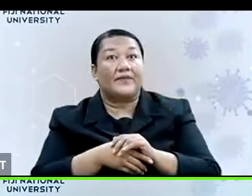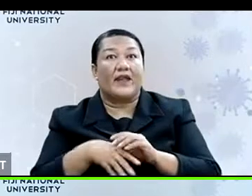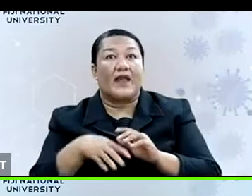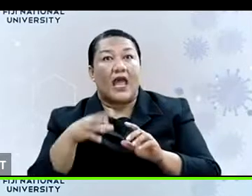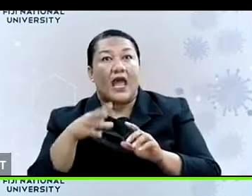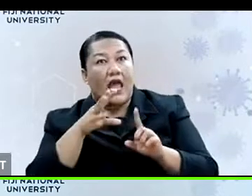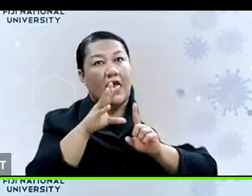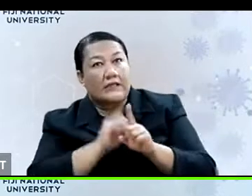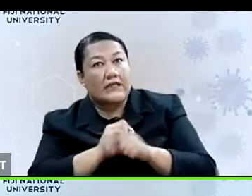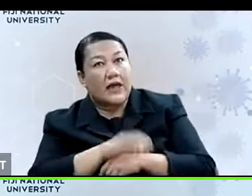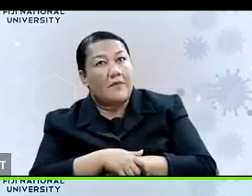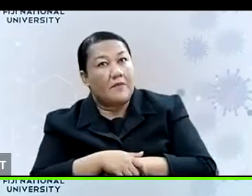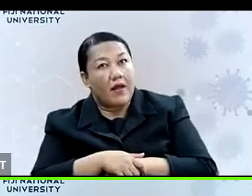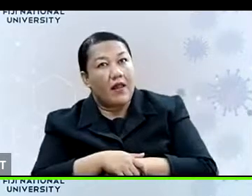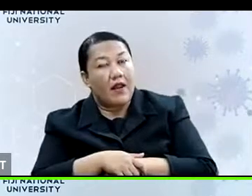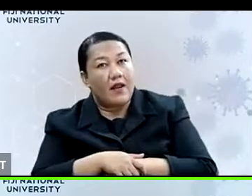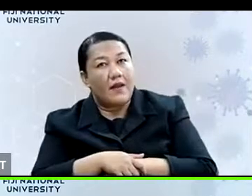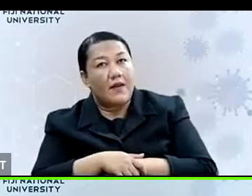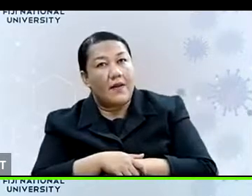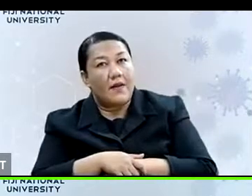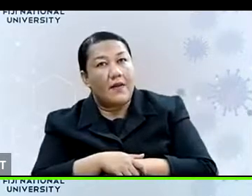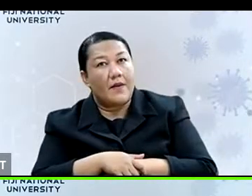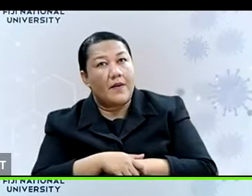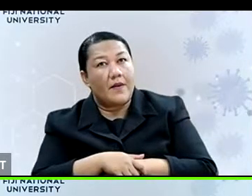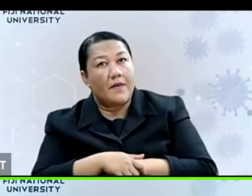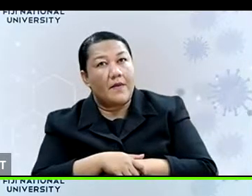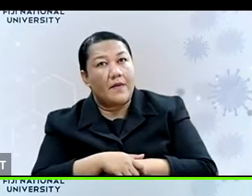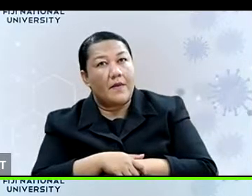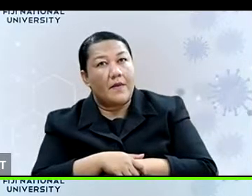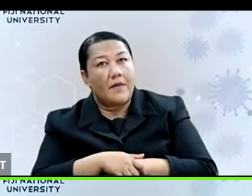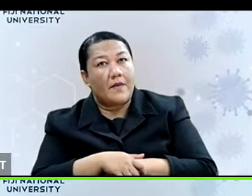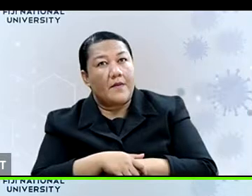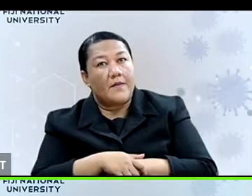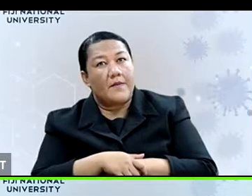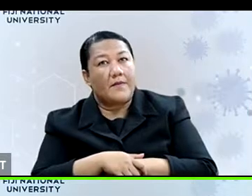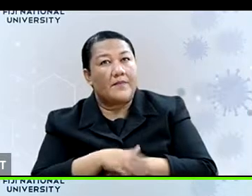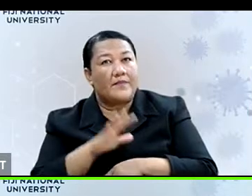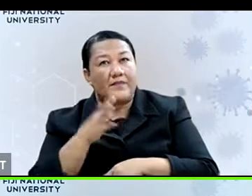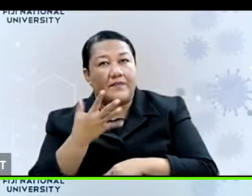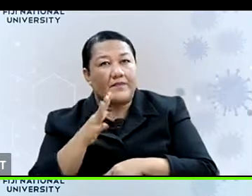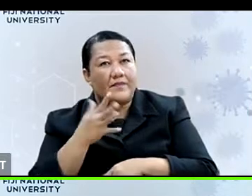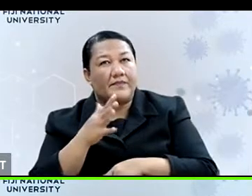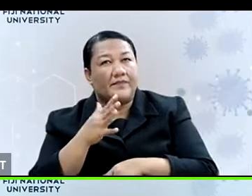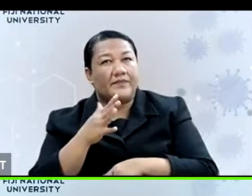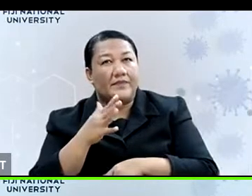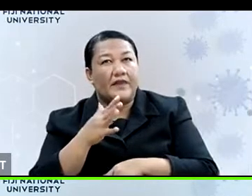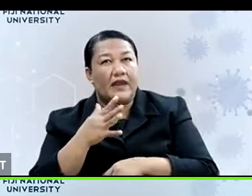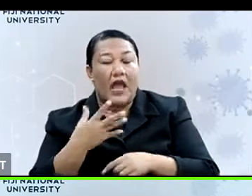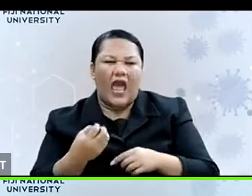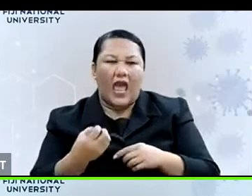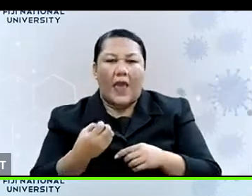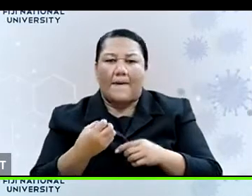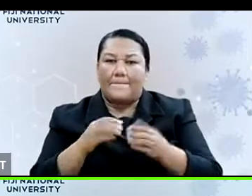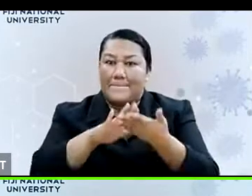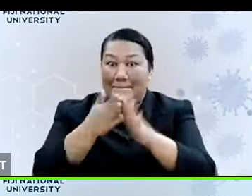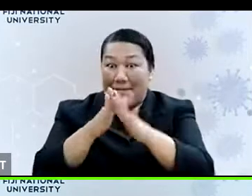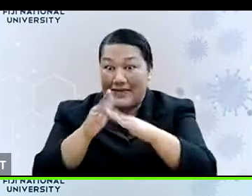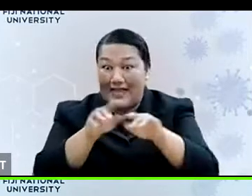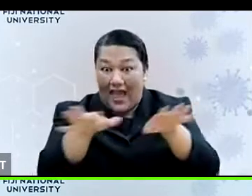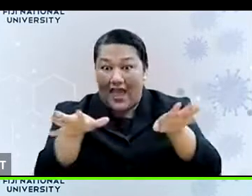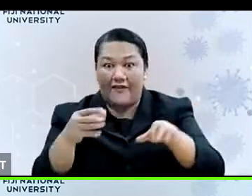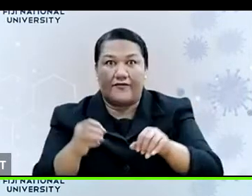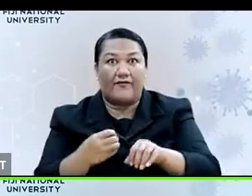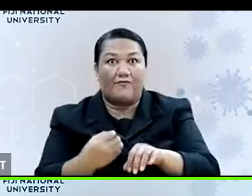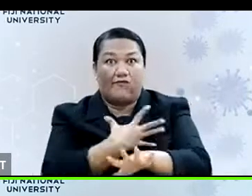be either because a high proportion, there's a lot of infection in the community, or it could be because you're not doing